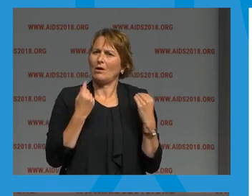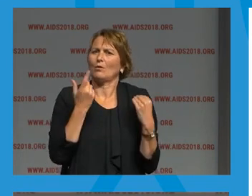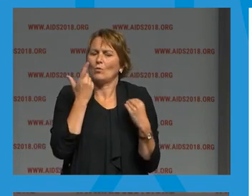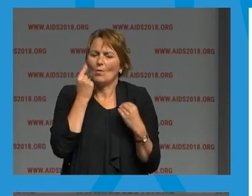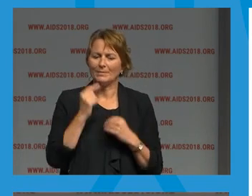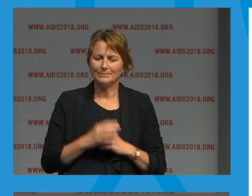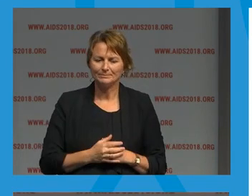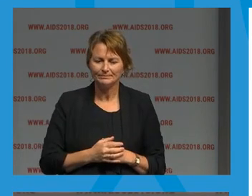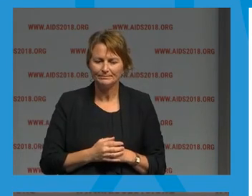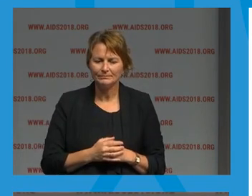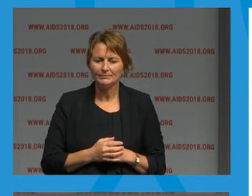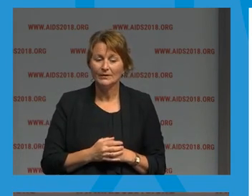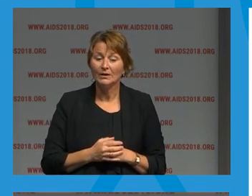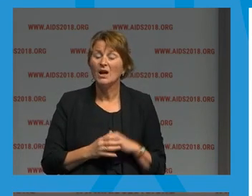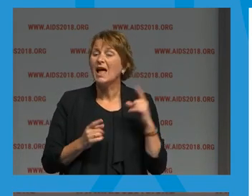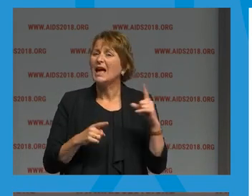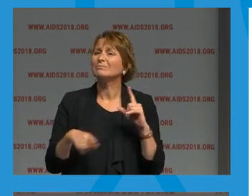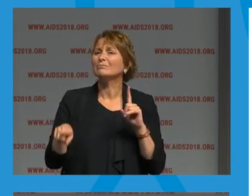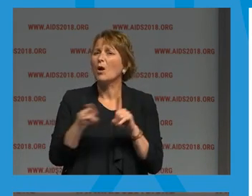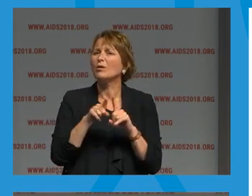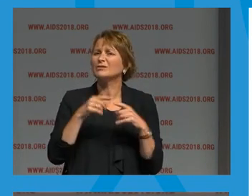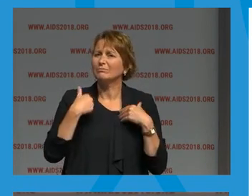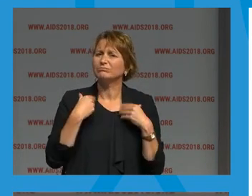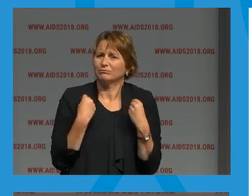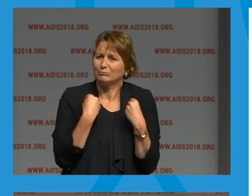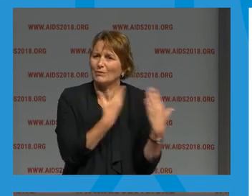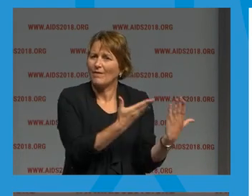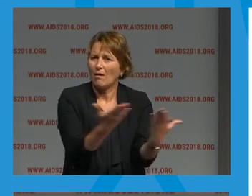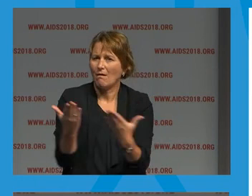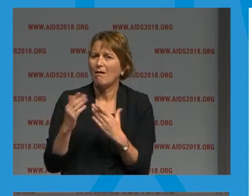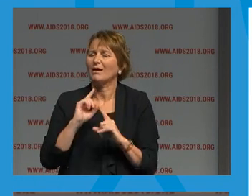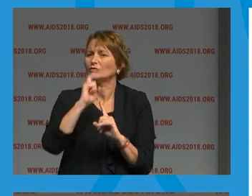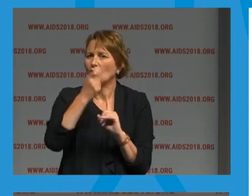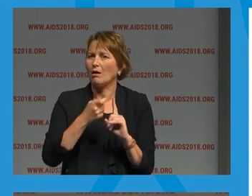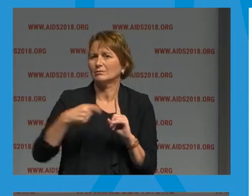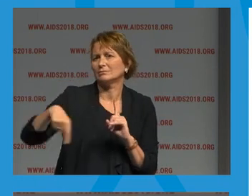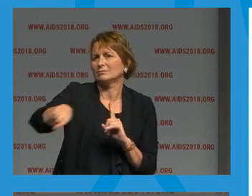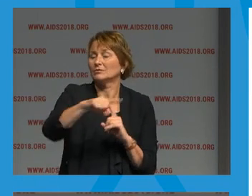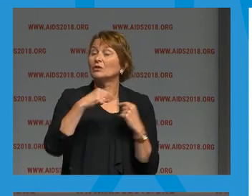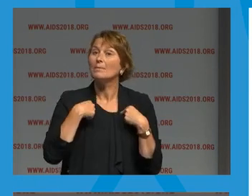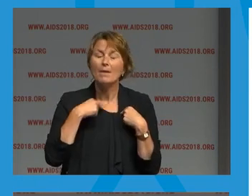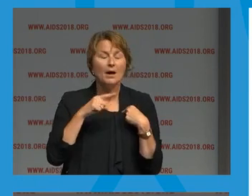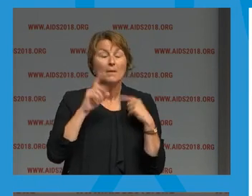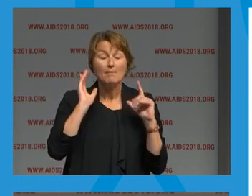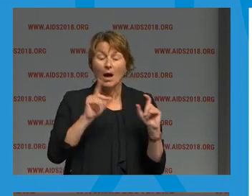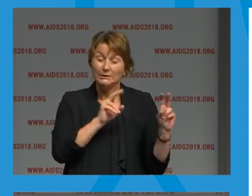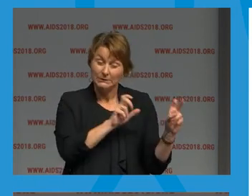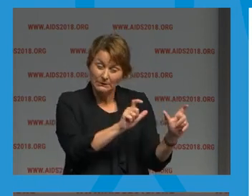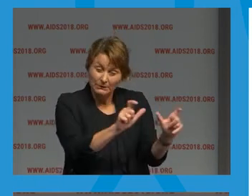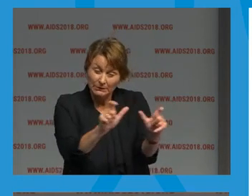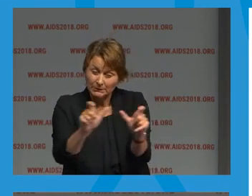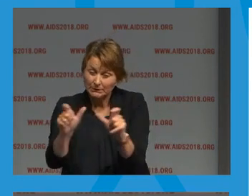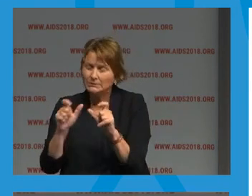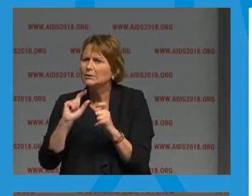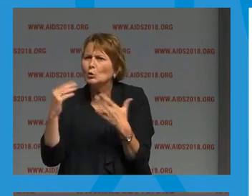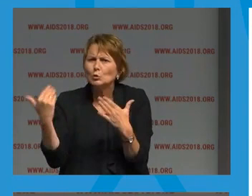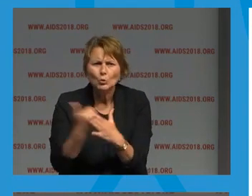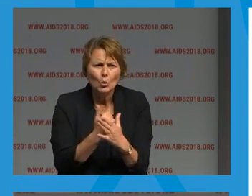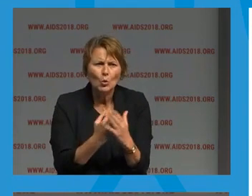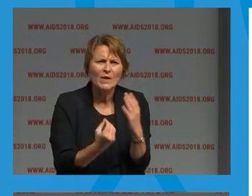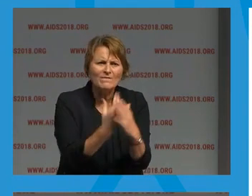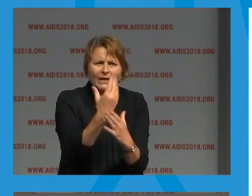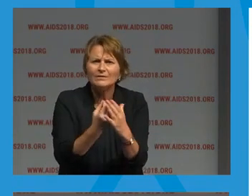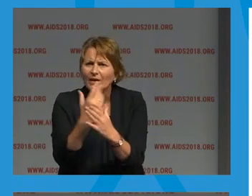has to be brought together where we continuously monitor for incidents of new infections with development of the recency